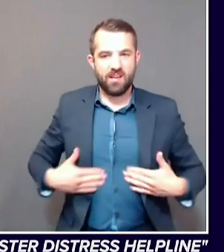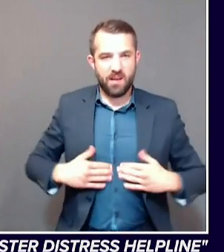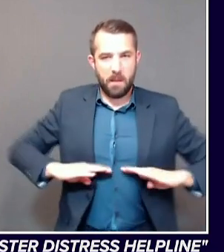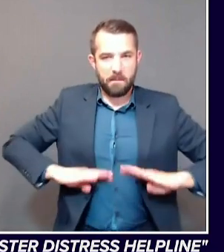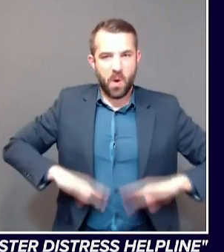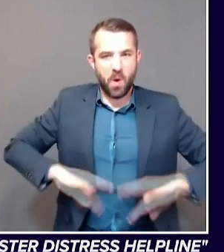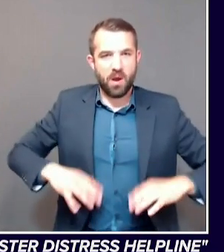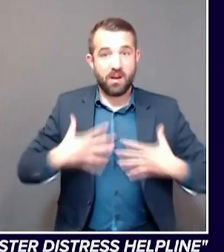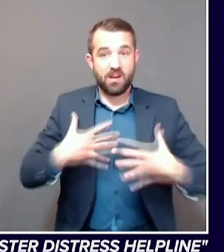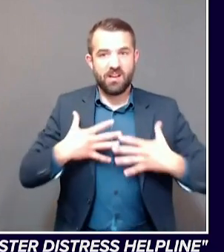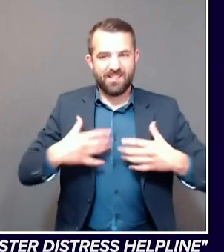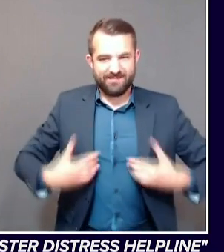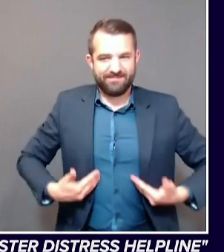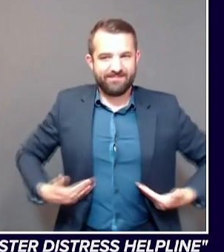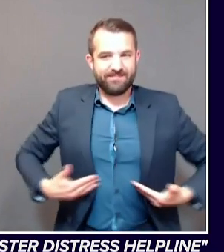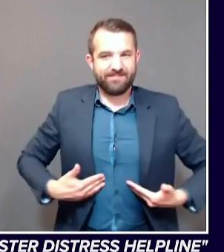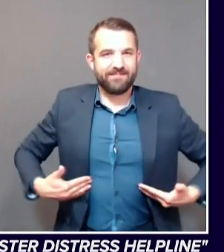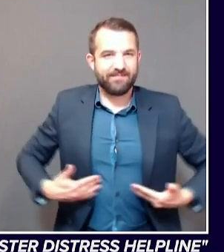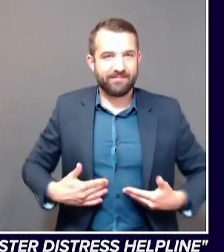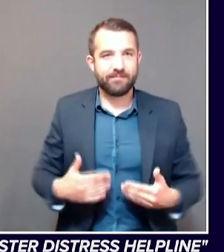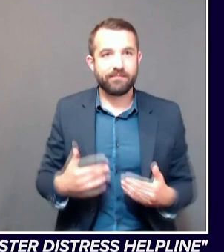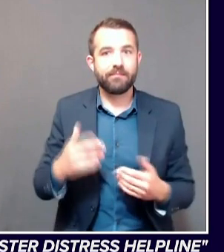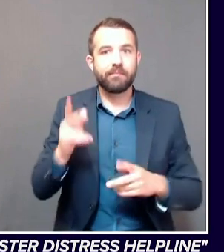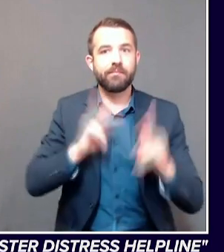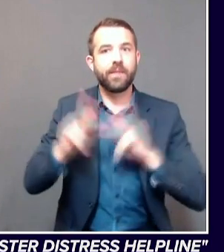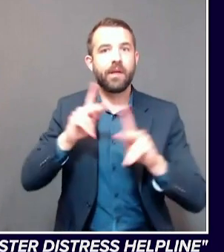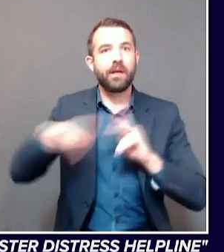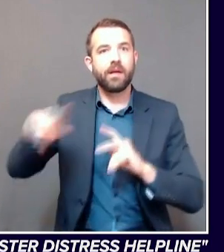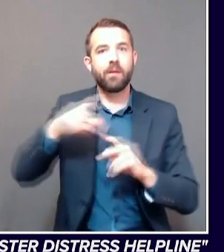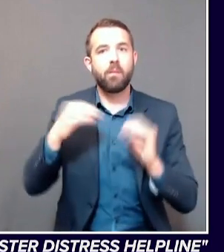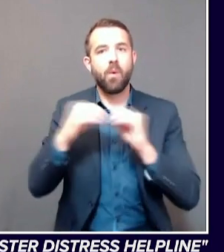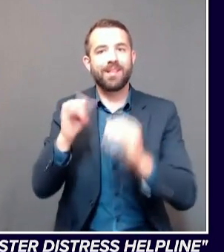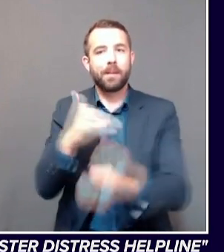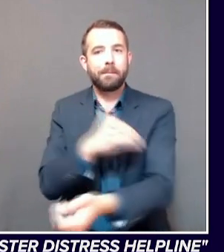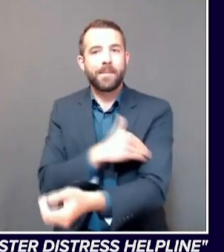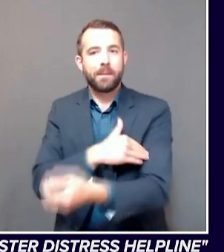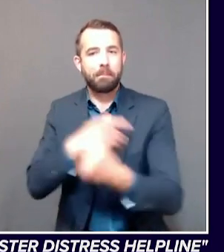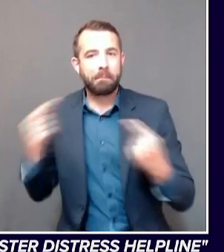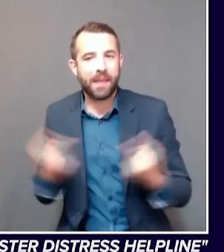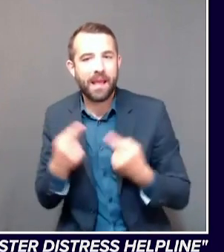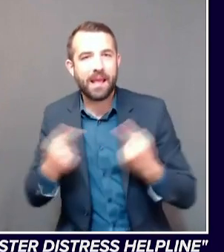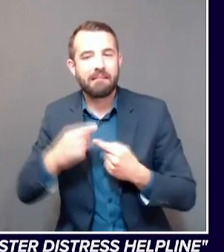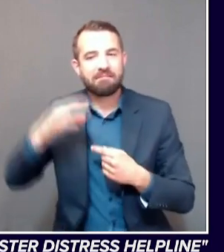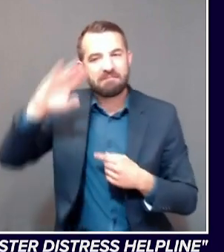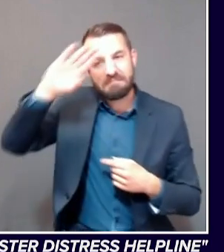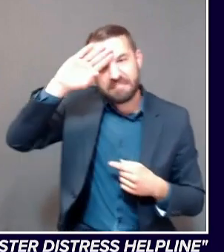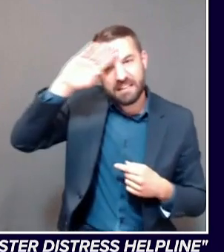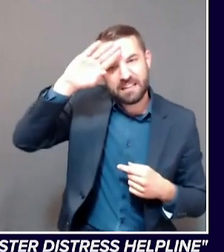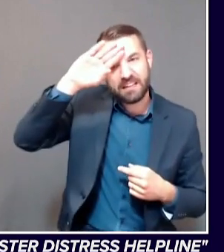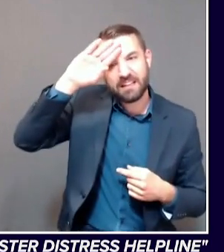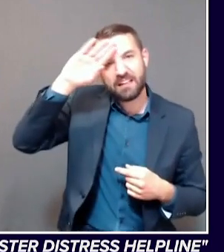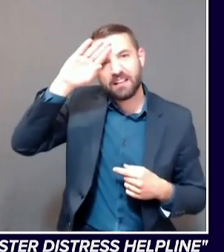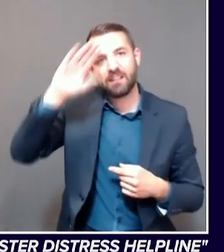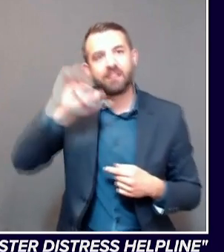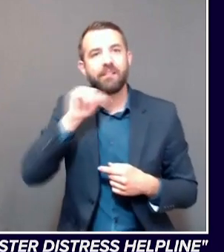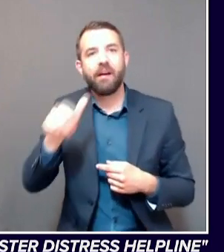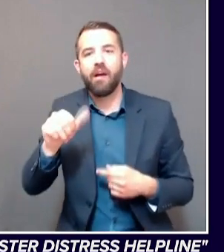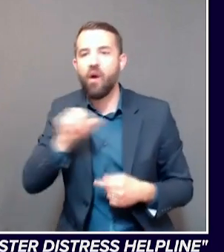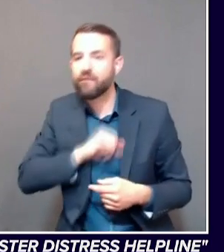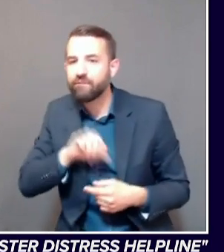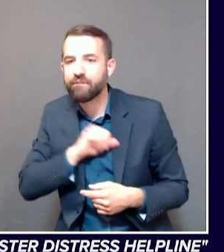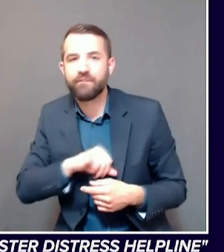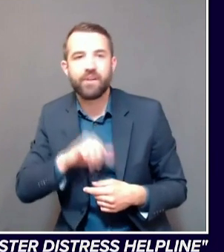people experienced here were things like muscle aches and fever as opposed to cough and shortness of breath.